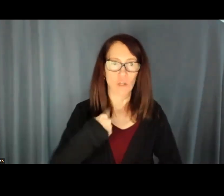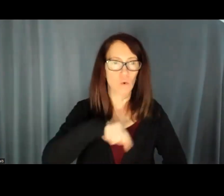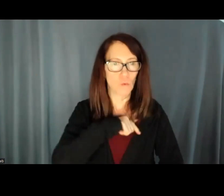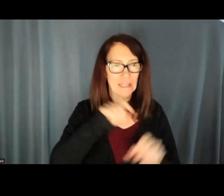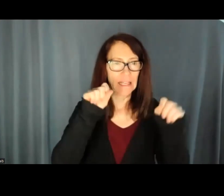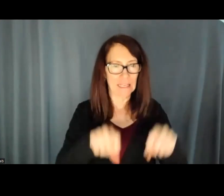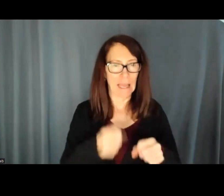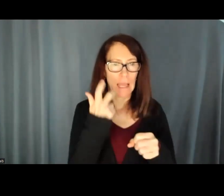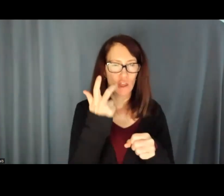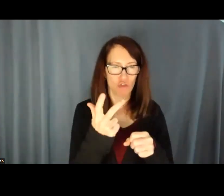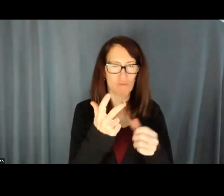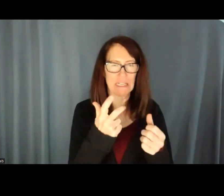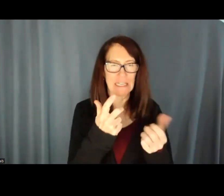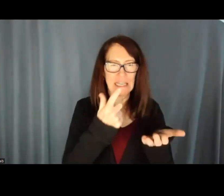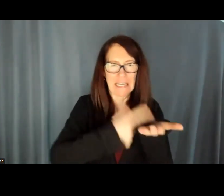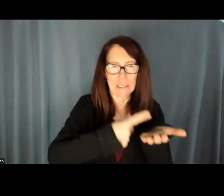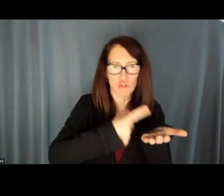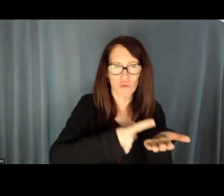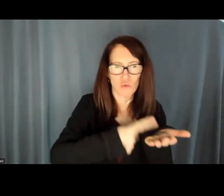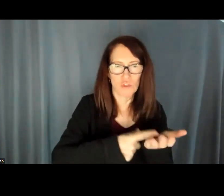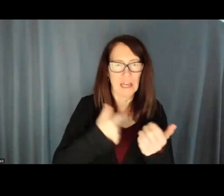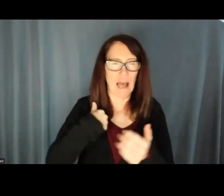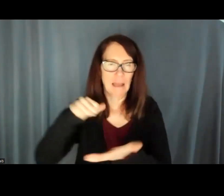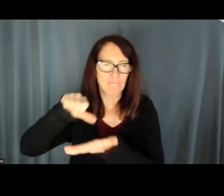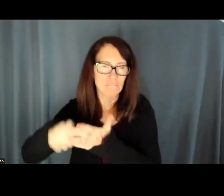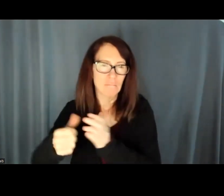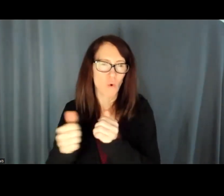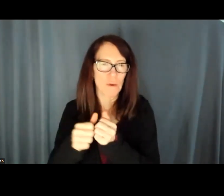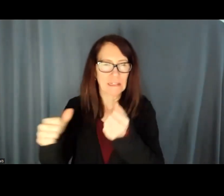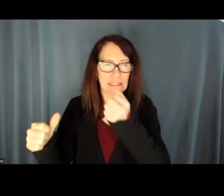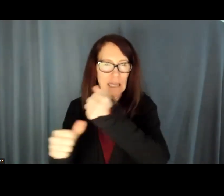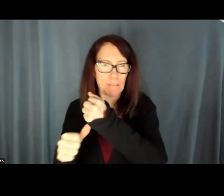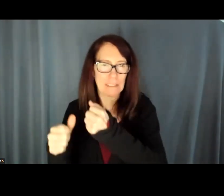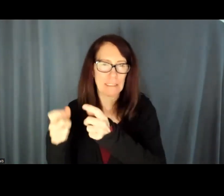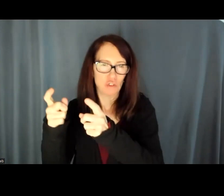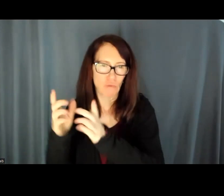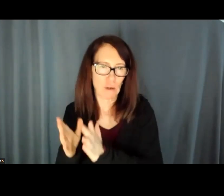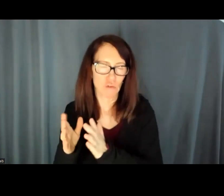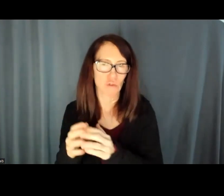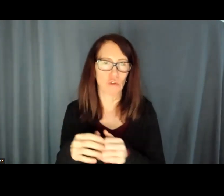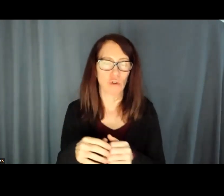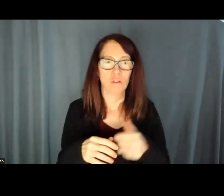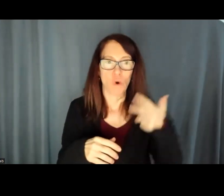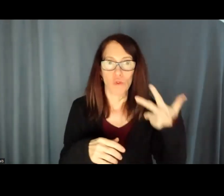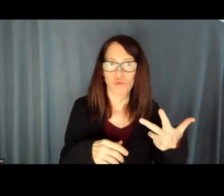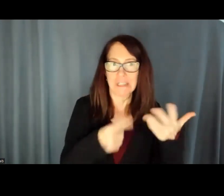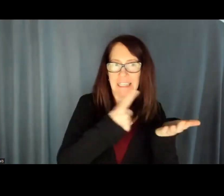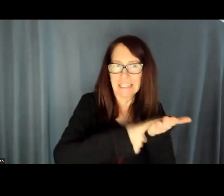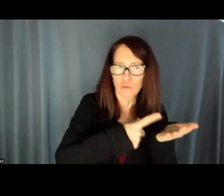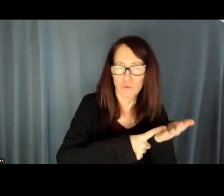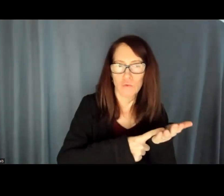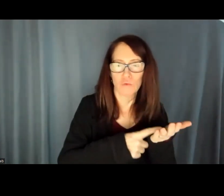Val, the deputy directors. And it would be also great to hear of other topics that the